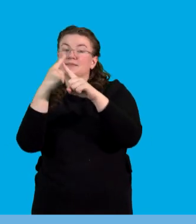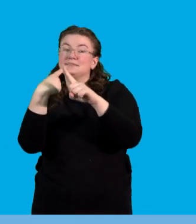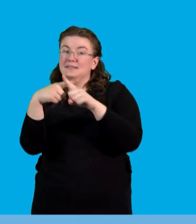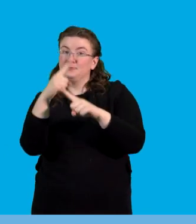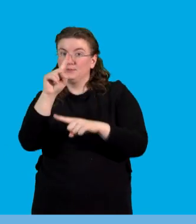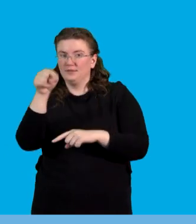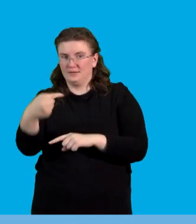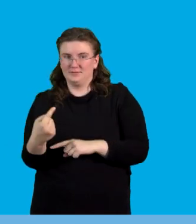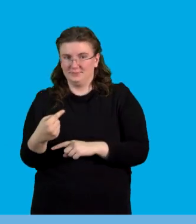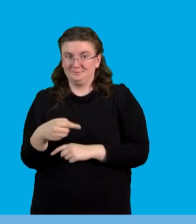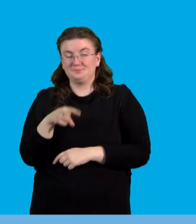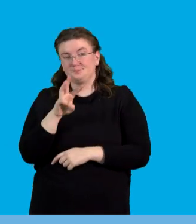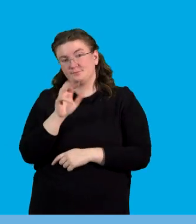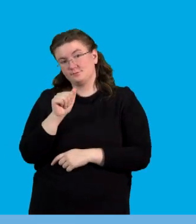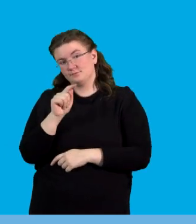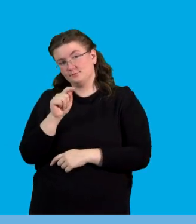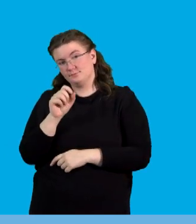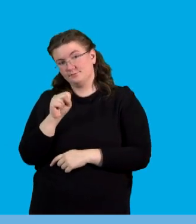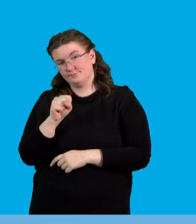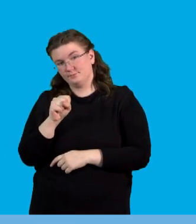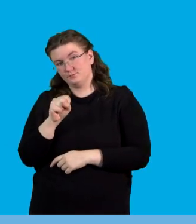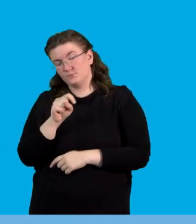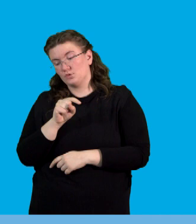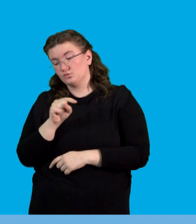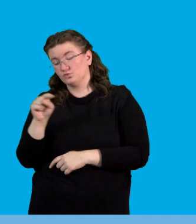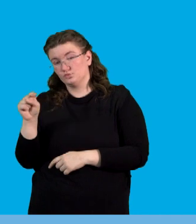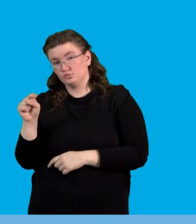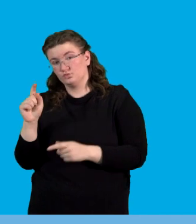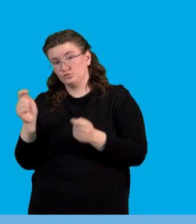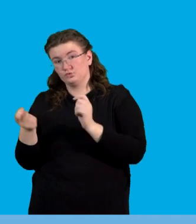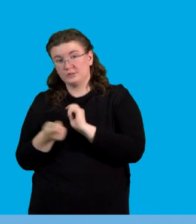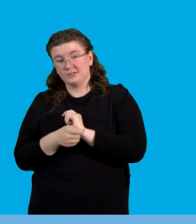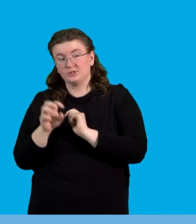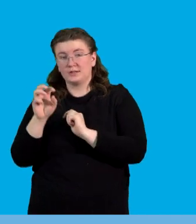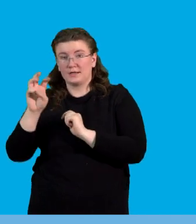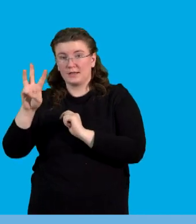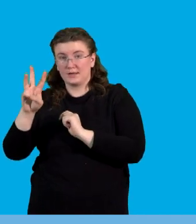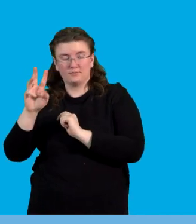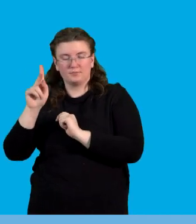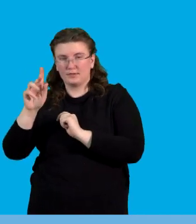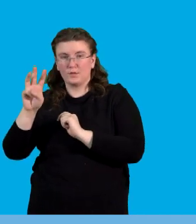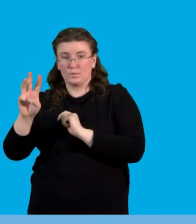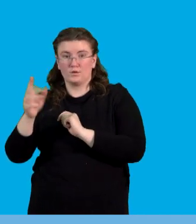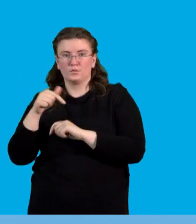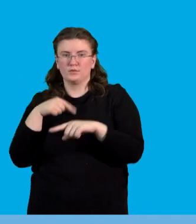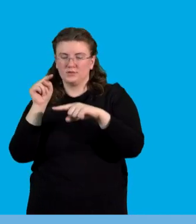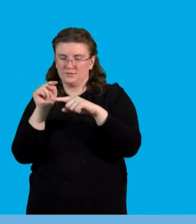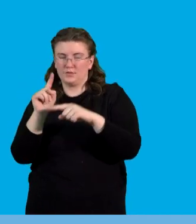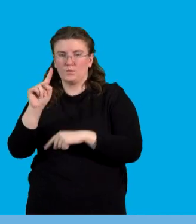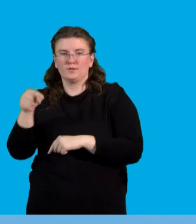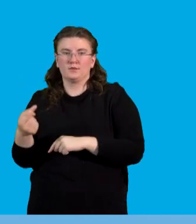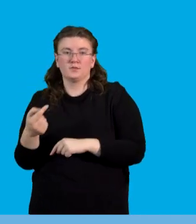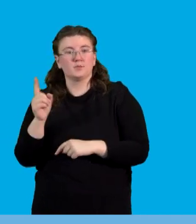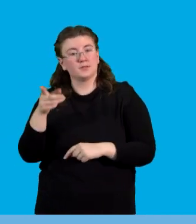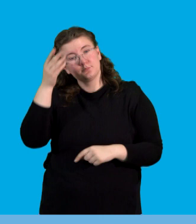1000. Then watts to kilowatts, we are going to divide by